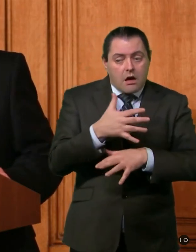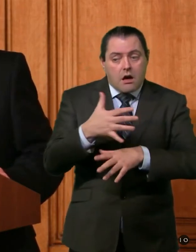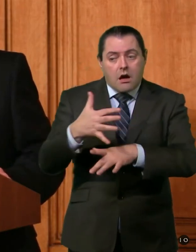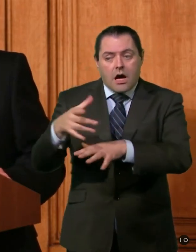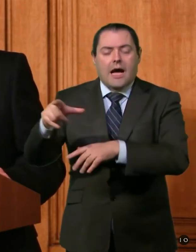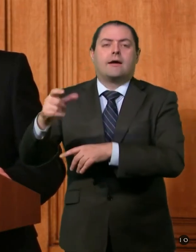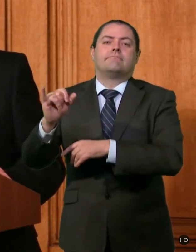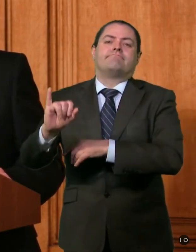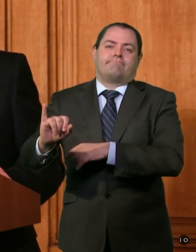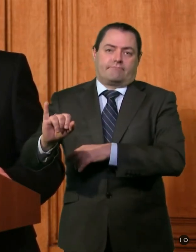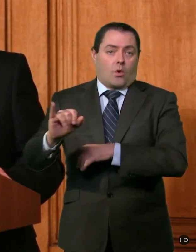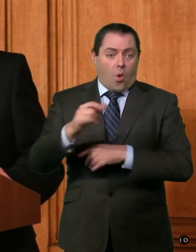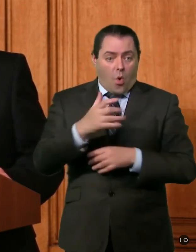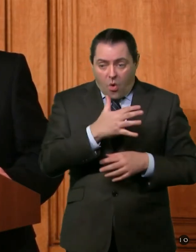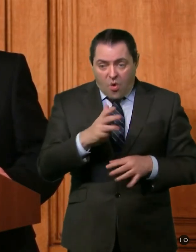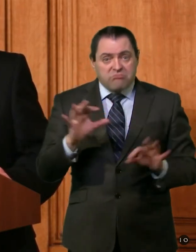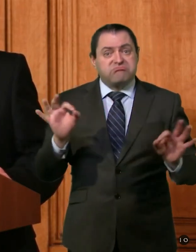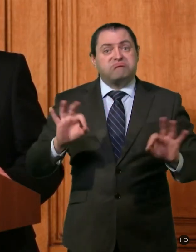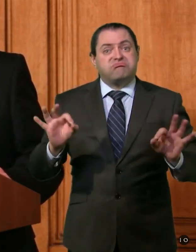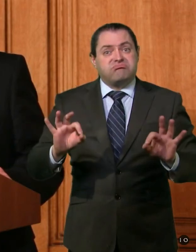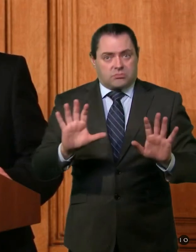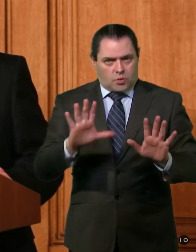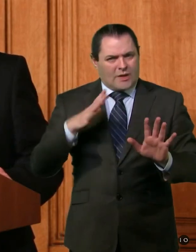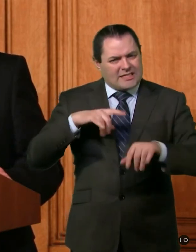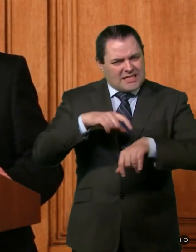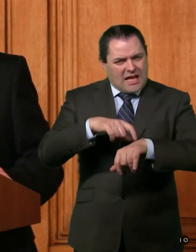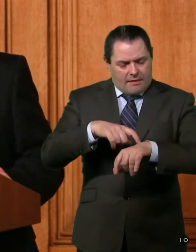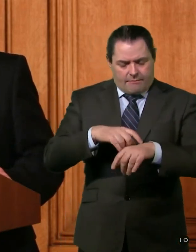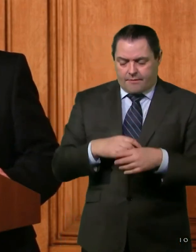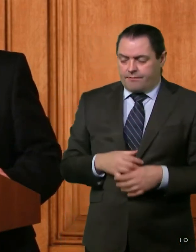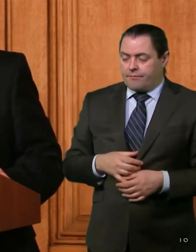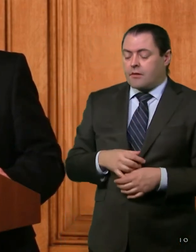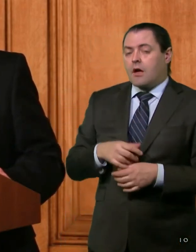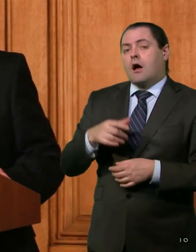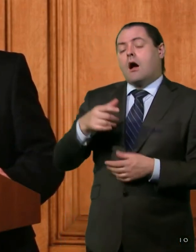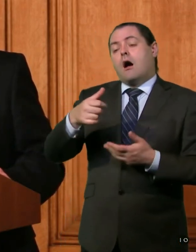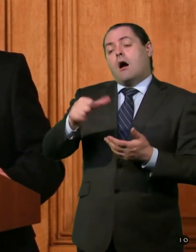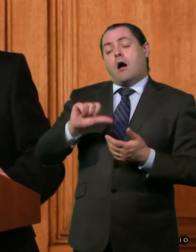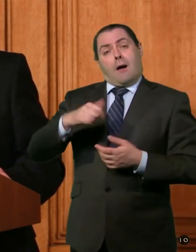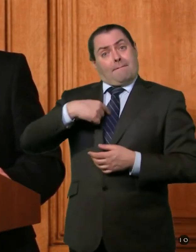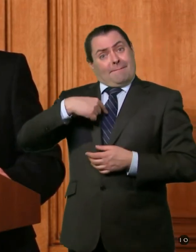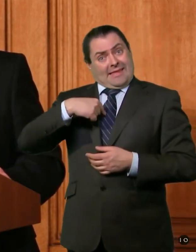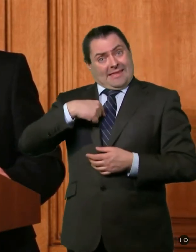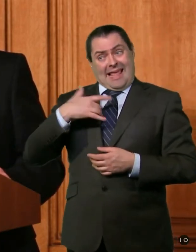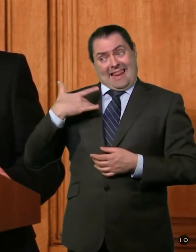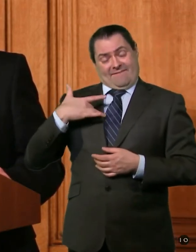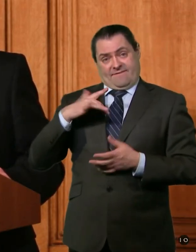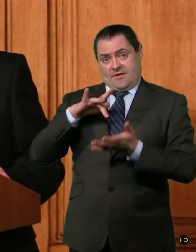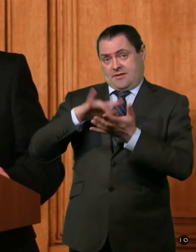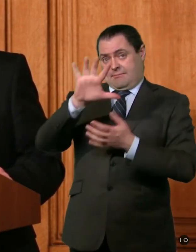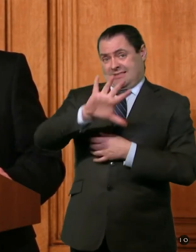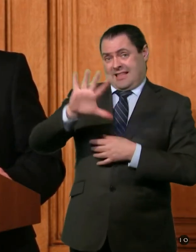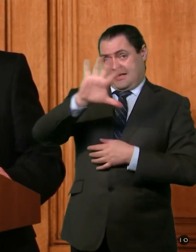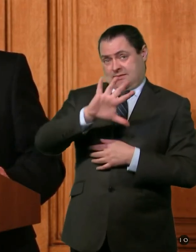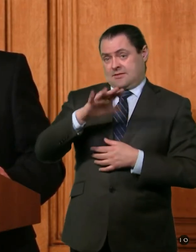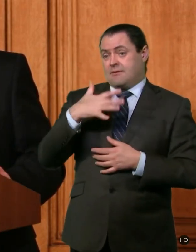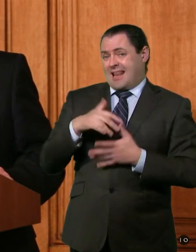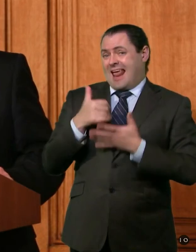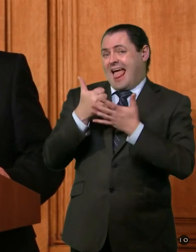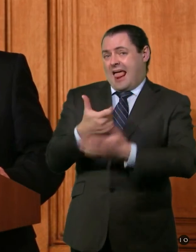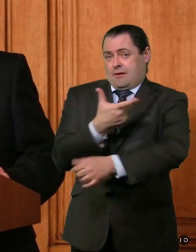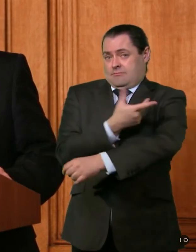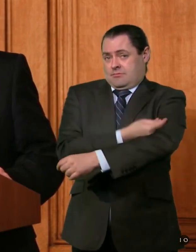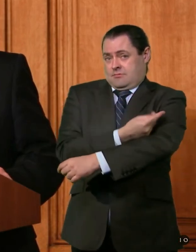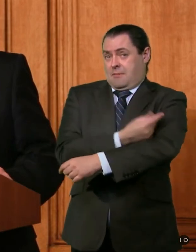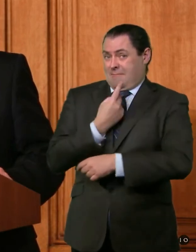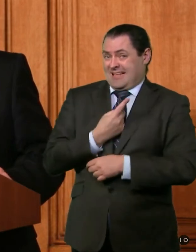in 3 clinics in the Midlands where I live, I just want to, pay a tribute to the staff,